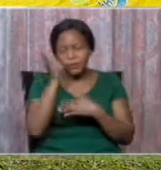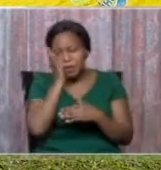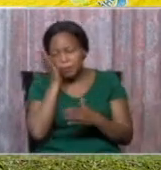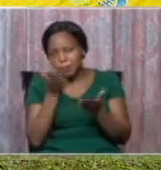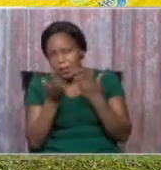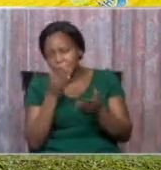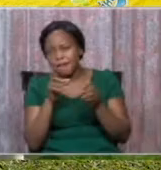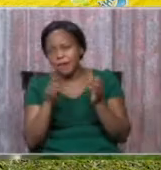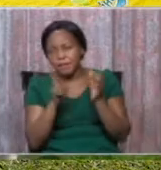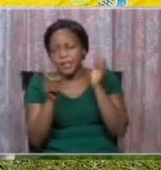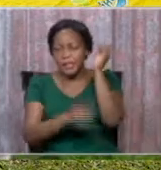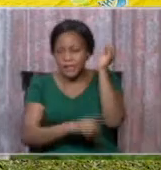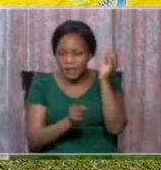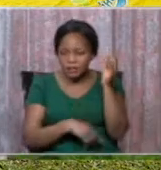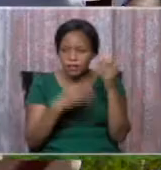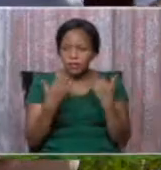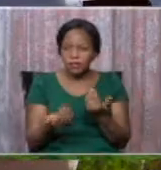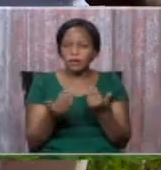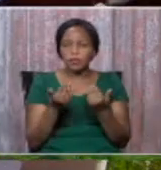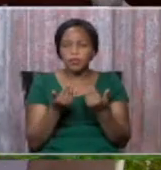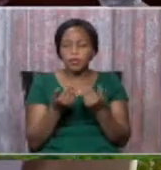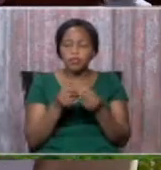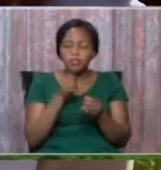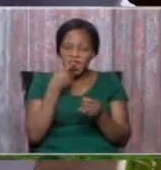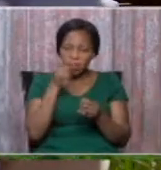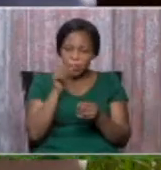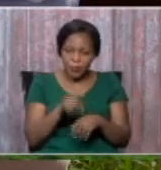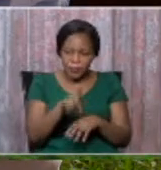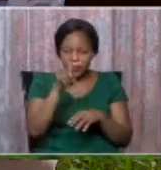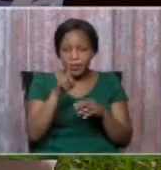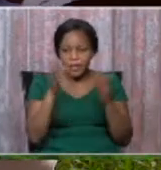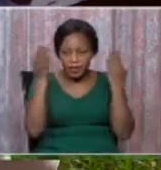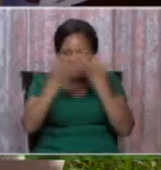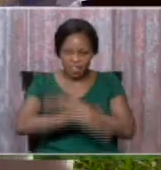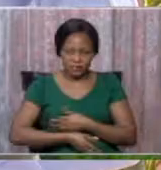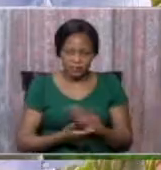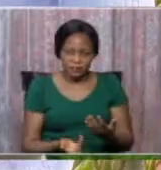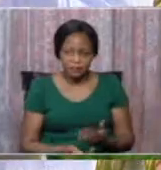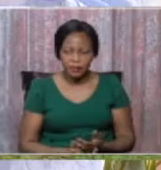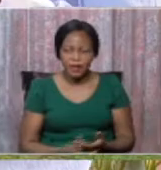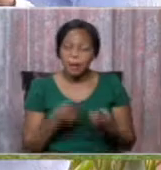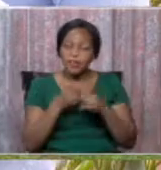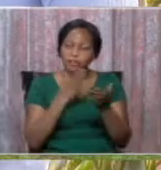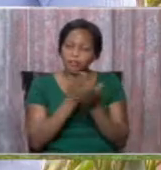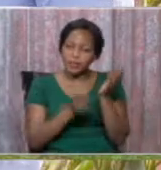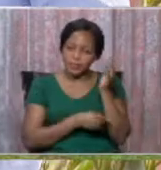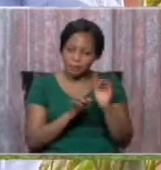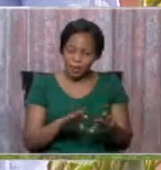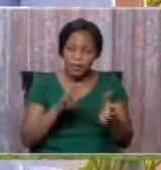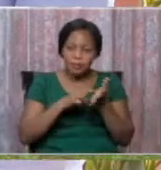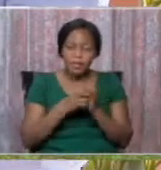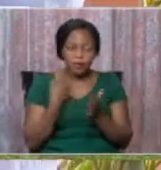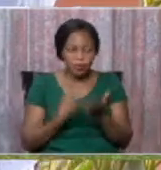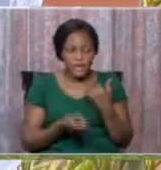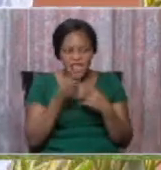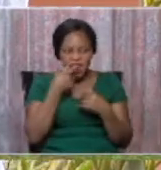moves out of our penis and you end up wetting the bed. So we also have the changing in the voice.